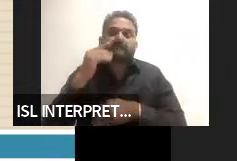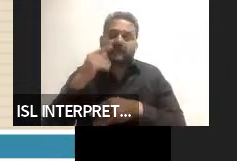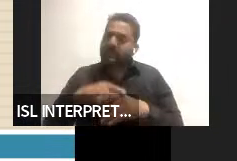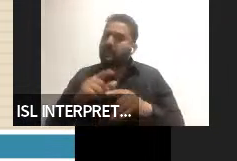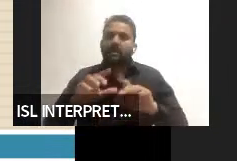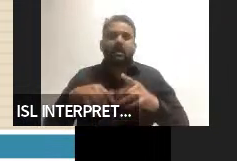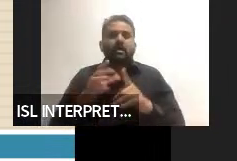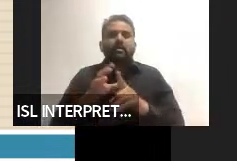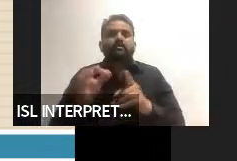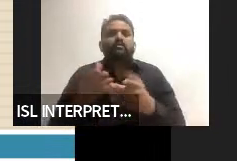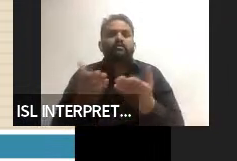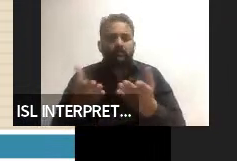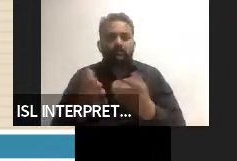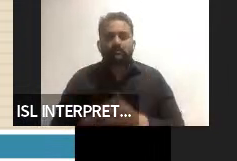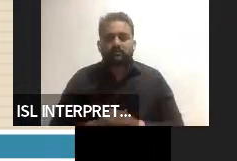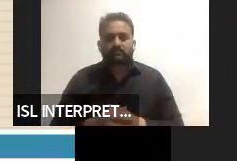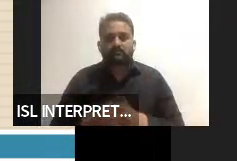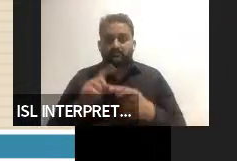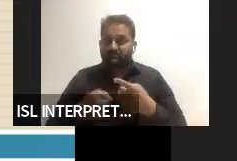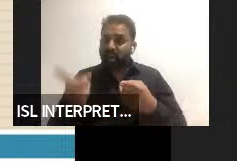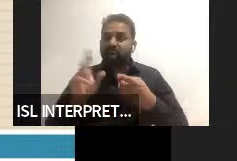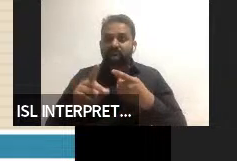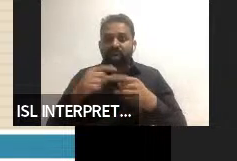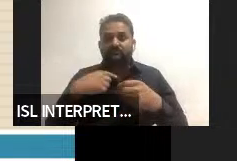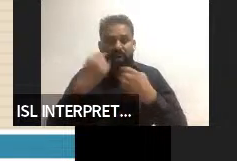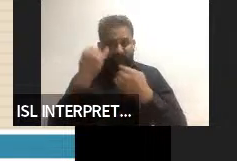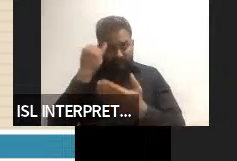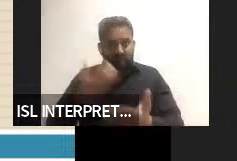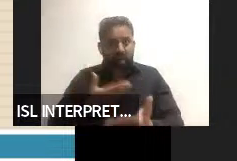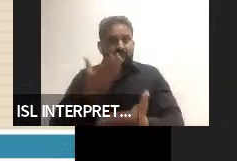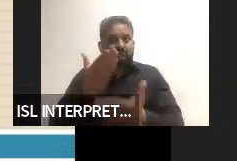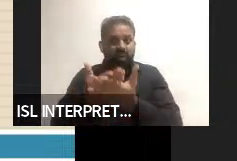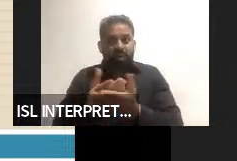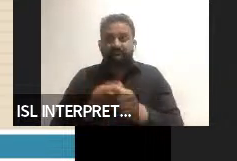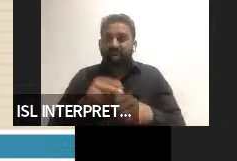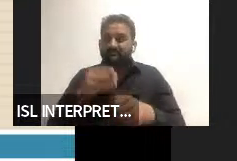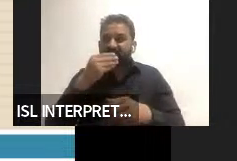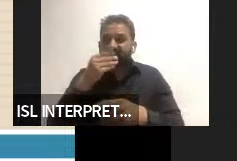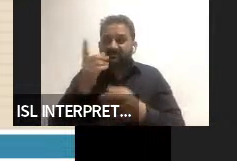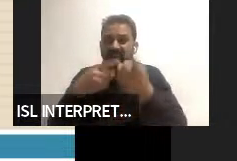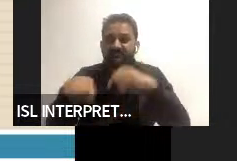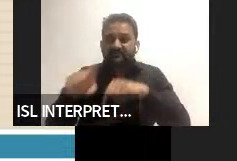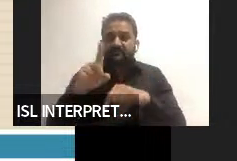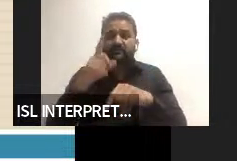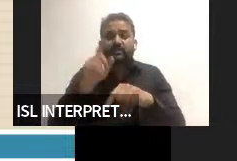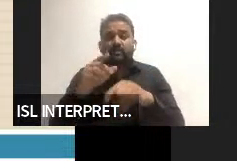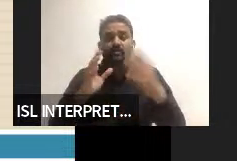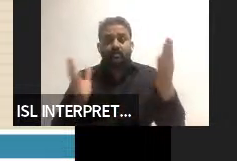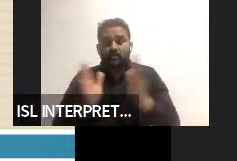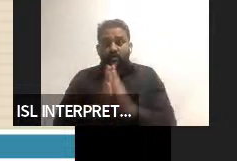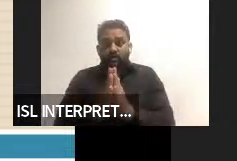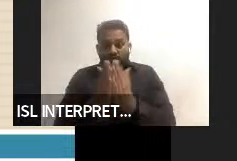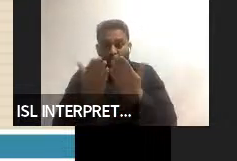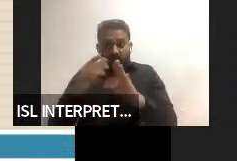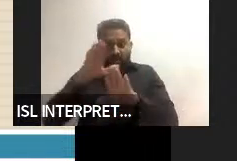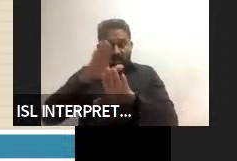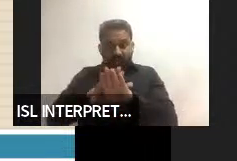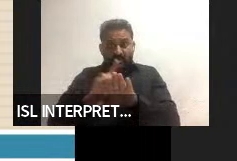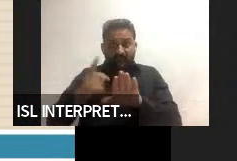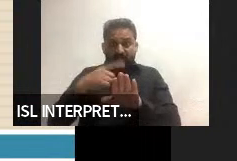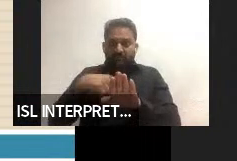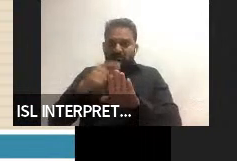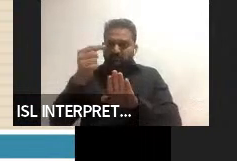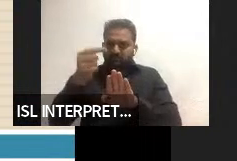done. And one more time, I can suggest that please, your cover page must have the right